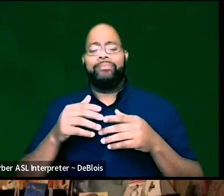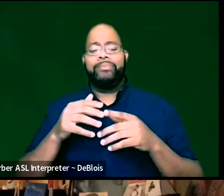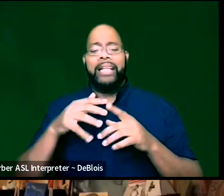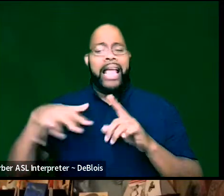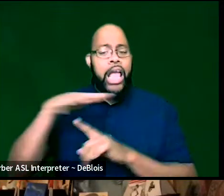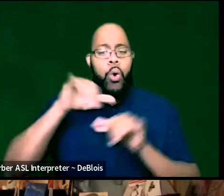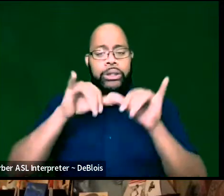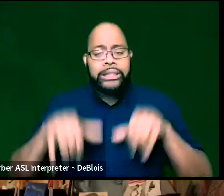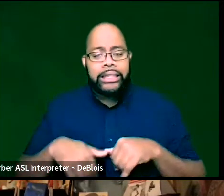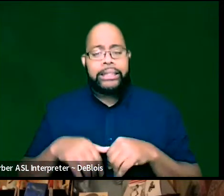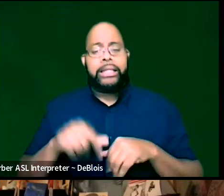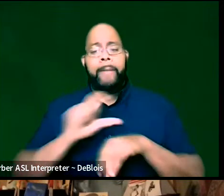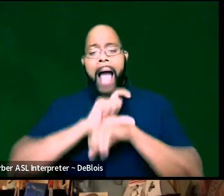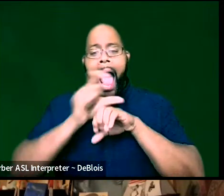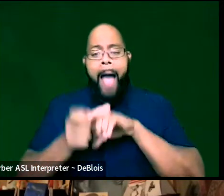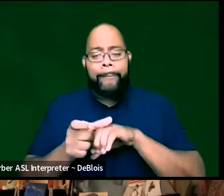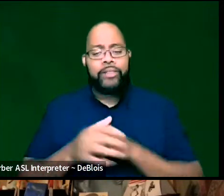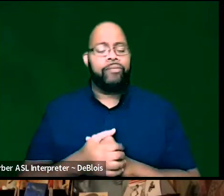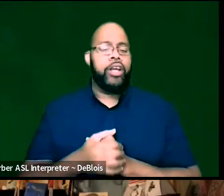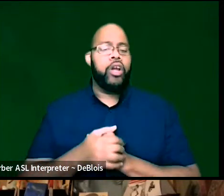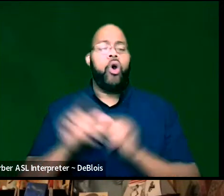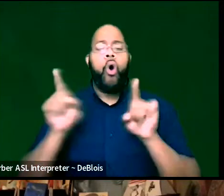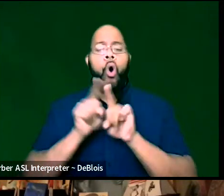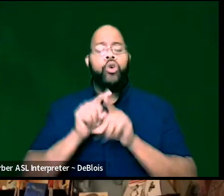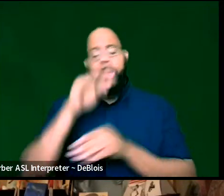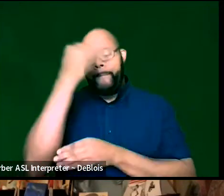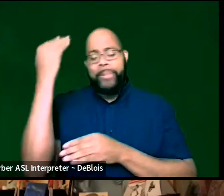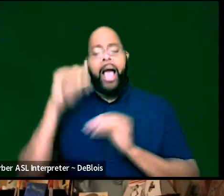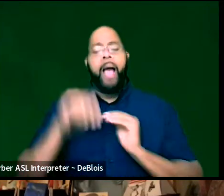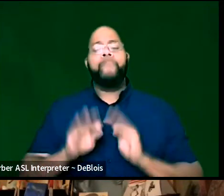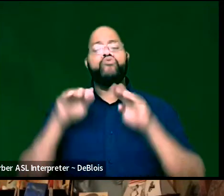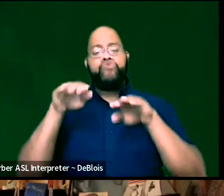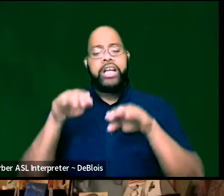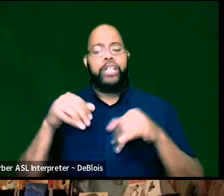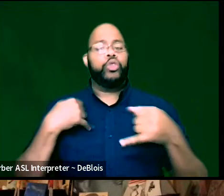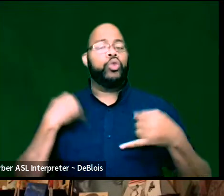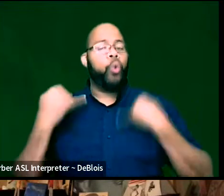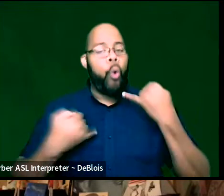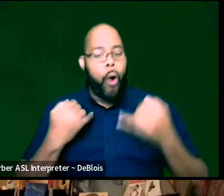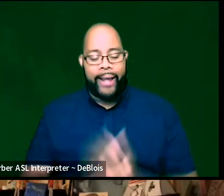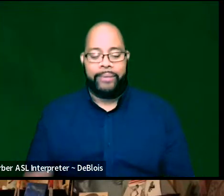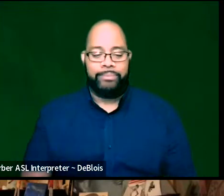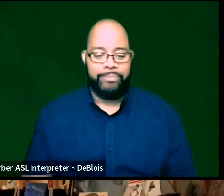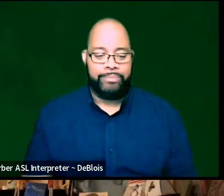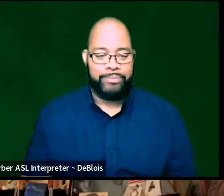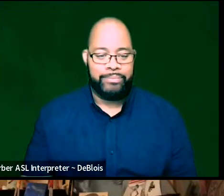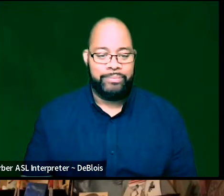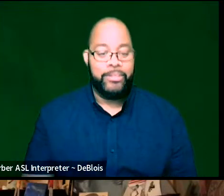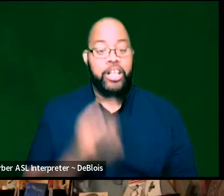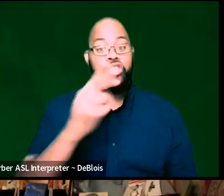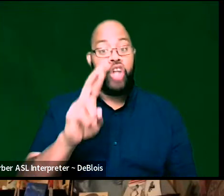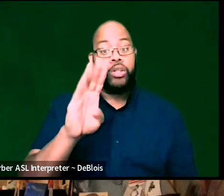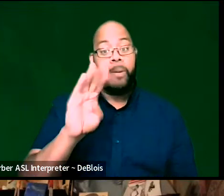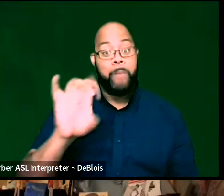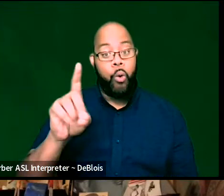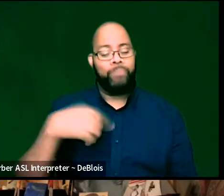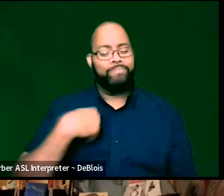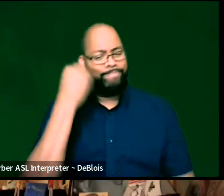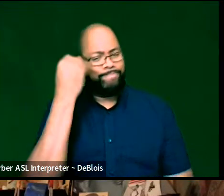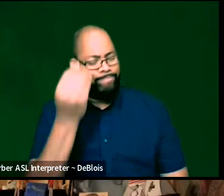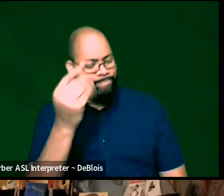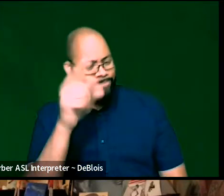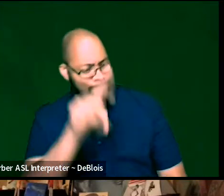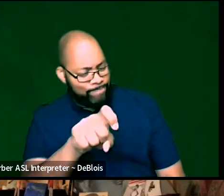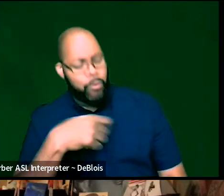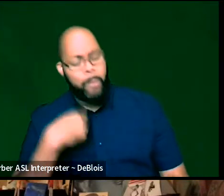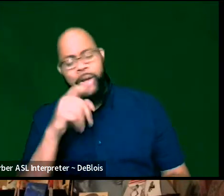the atmosphere, as well as Black marine joy. Dr. Boyd, I want to go back